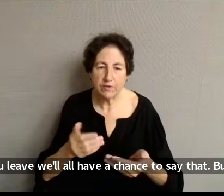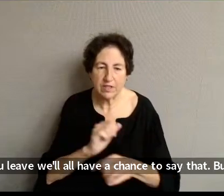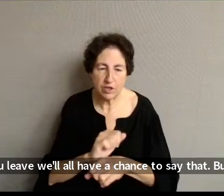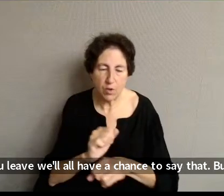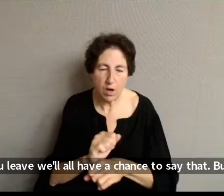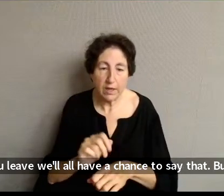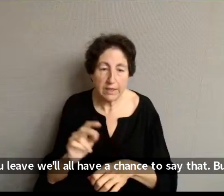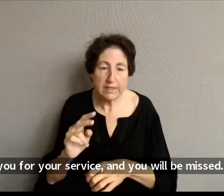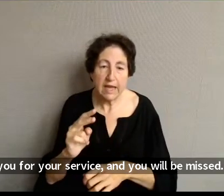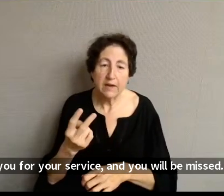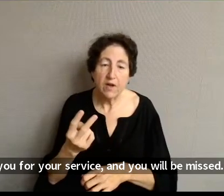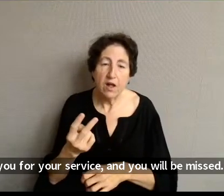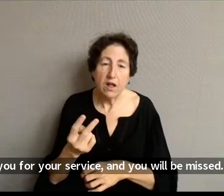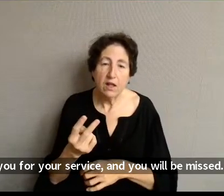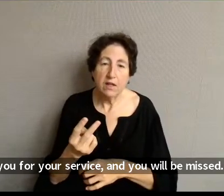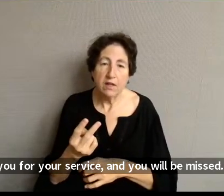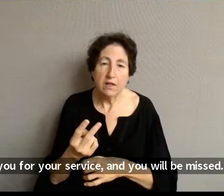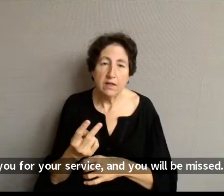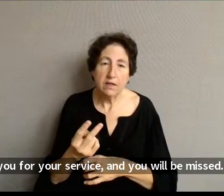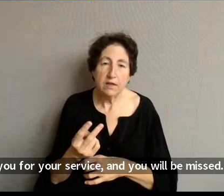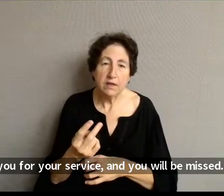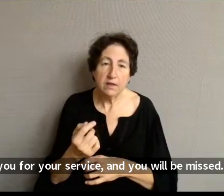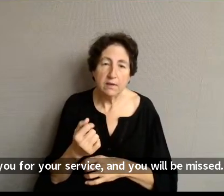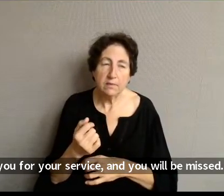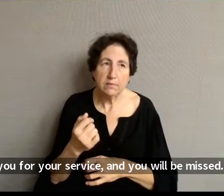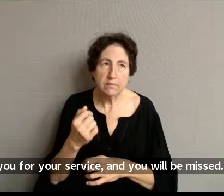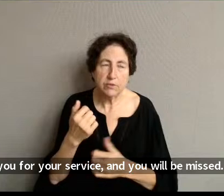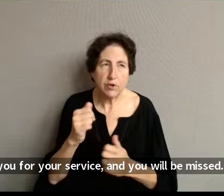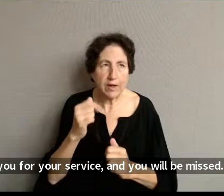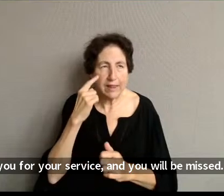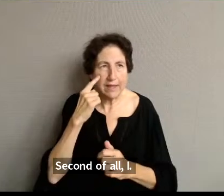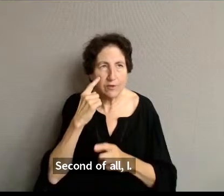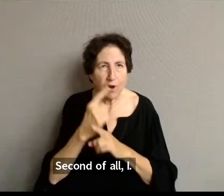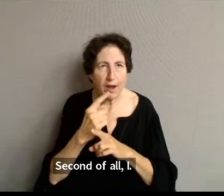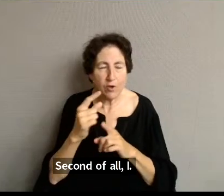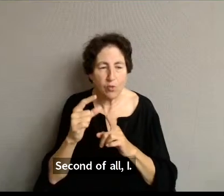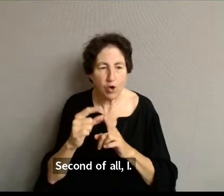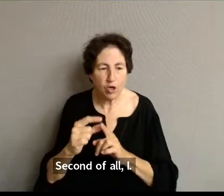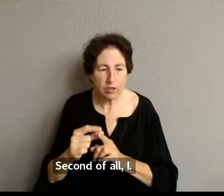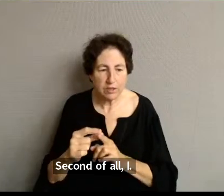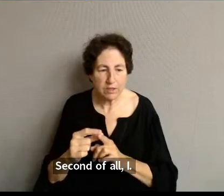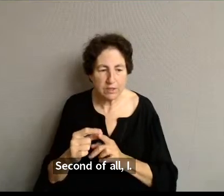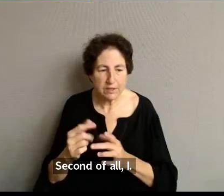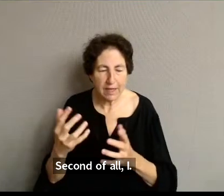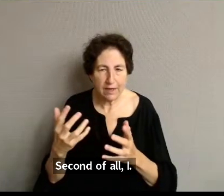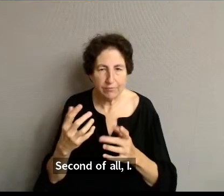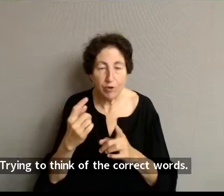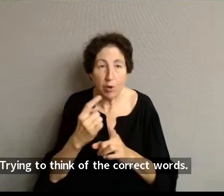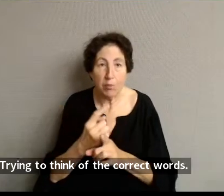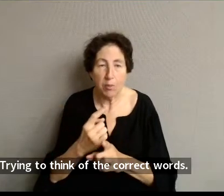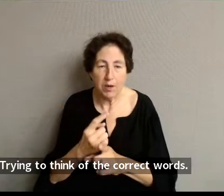all, trying to think of the correct words that are appropriate.